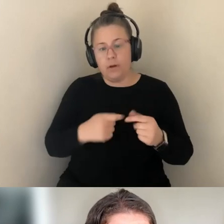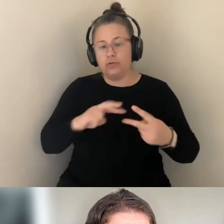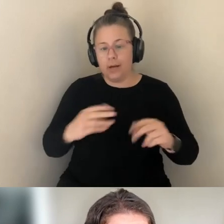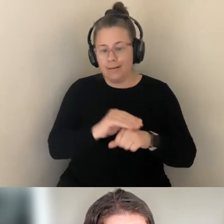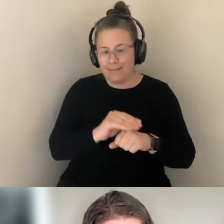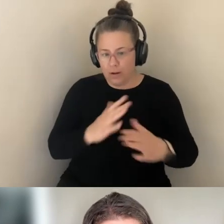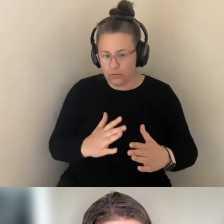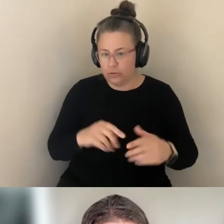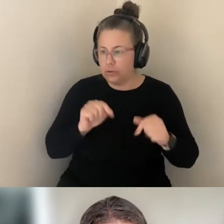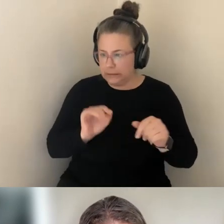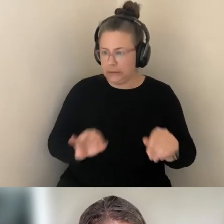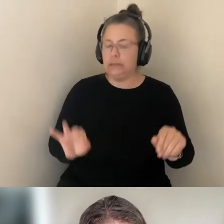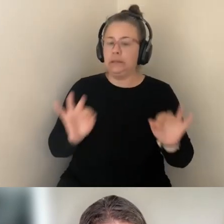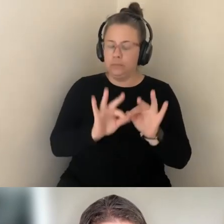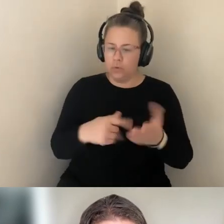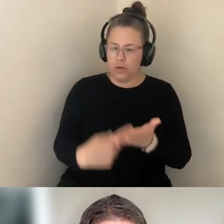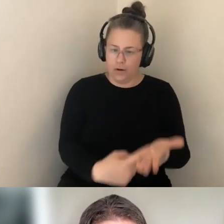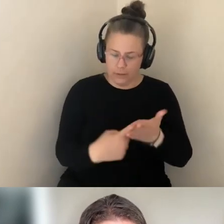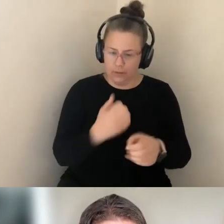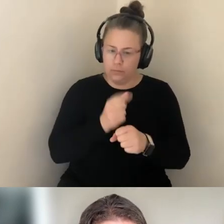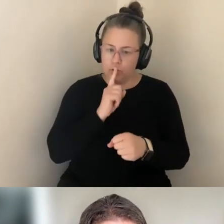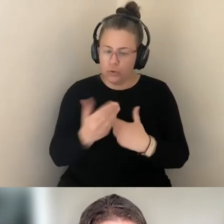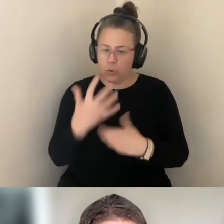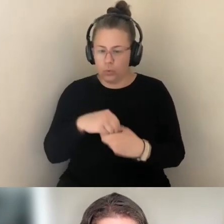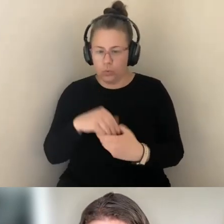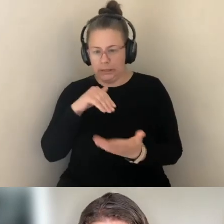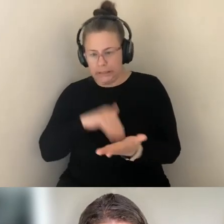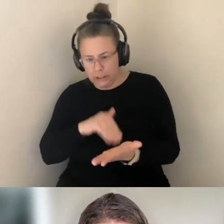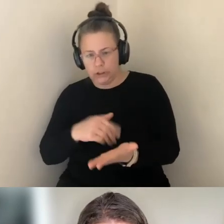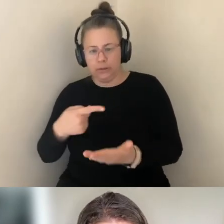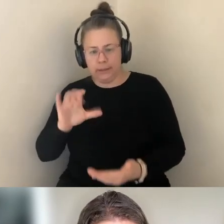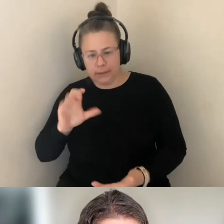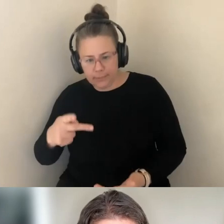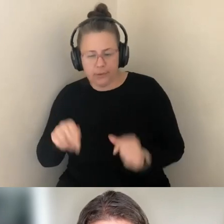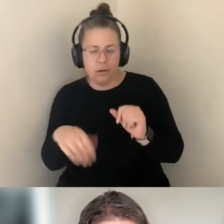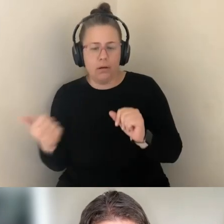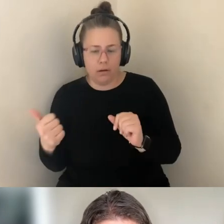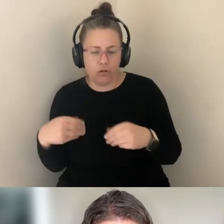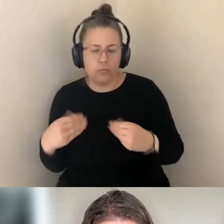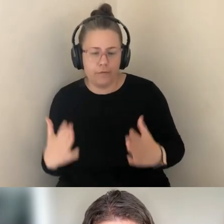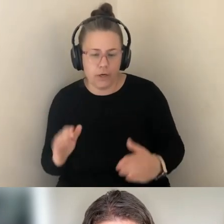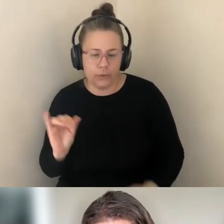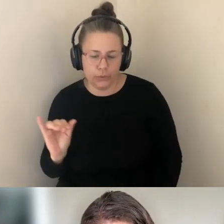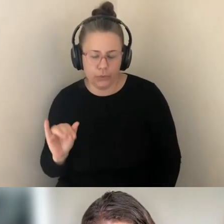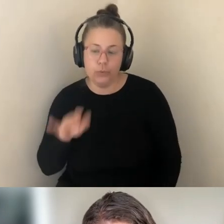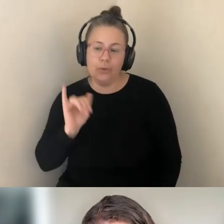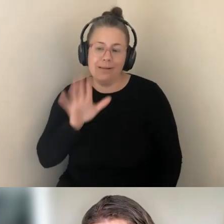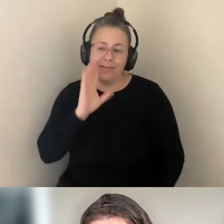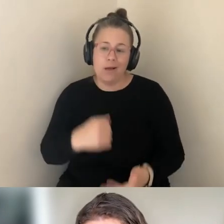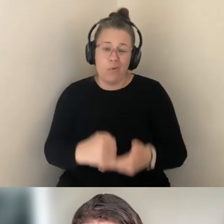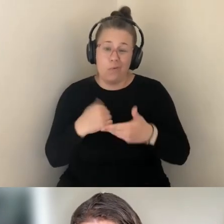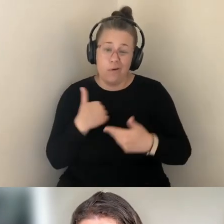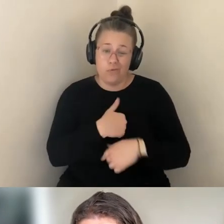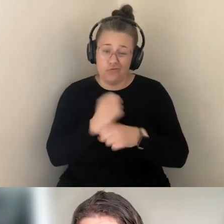important. And I do think genetic counselors will continue to be in a position to frame policy and to create structures that support informed decisions,